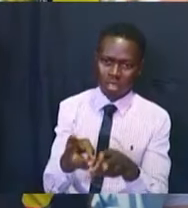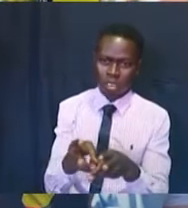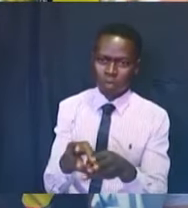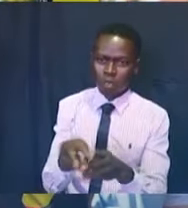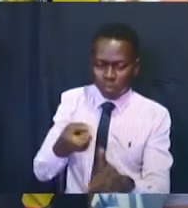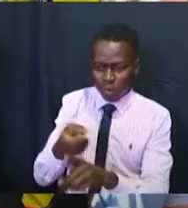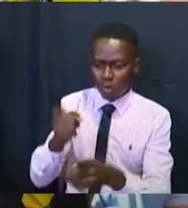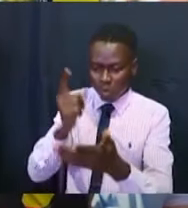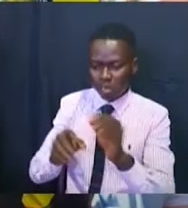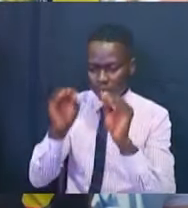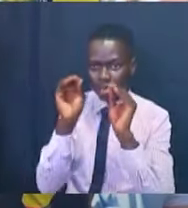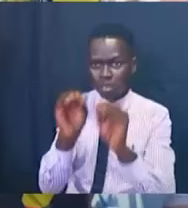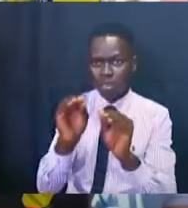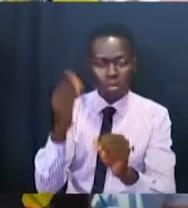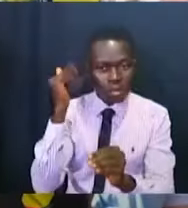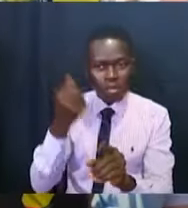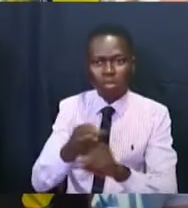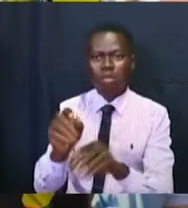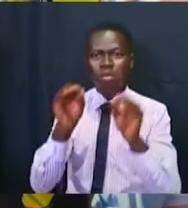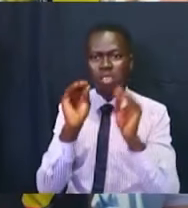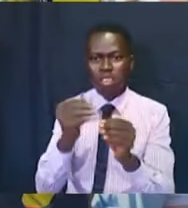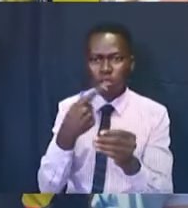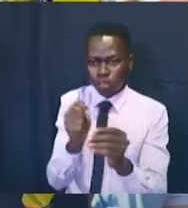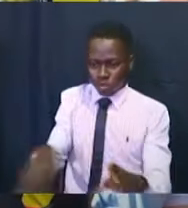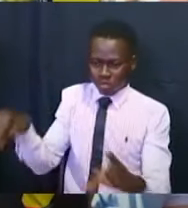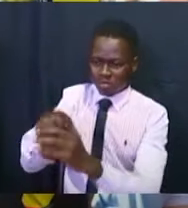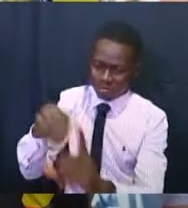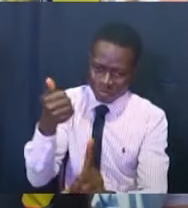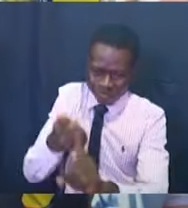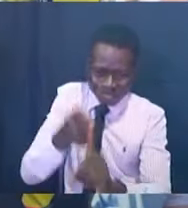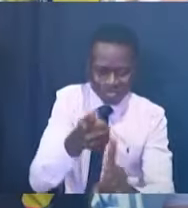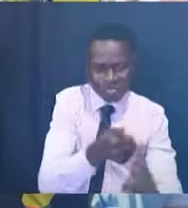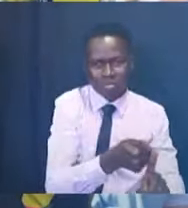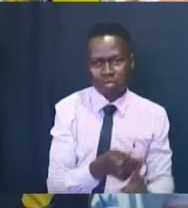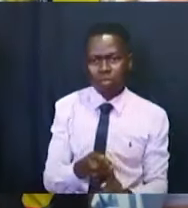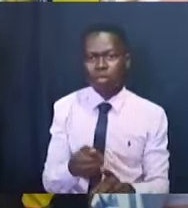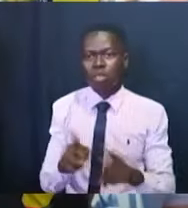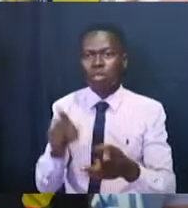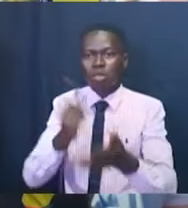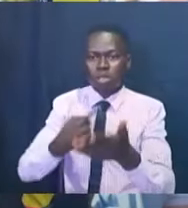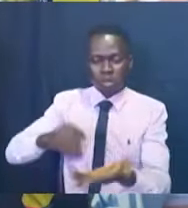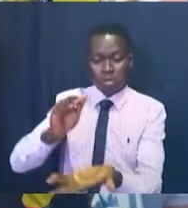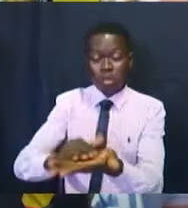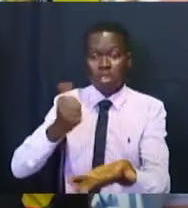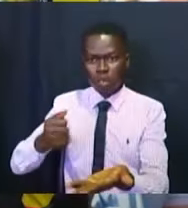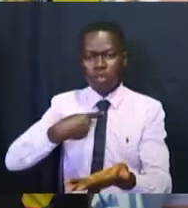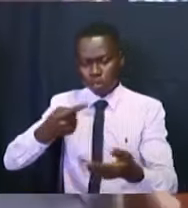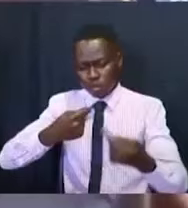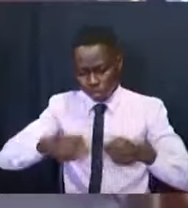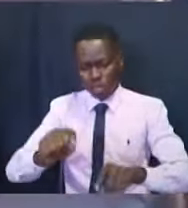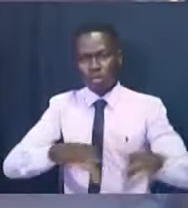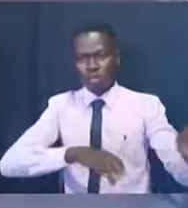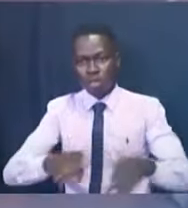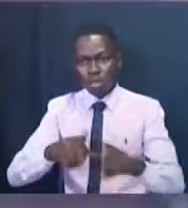teaches. Because from the teaching, we also conduct ourselves. And so what we believe, we act. So once the world